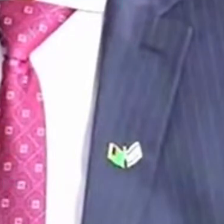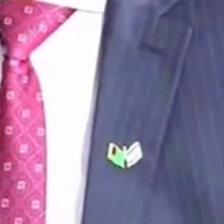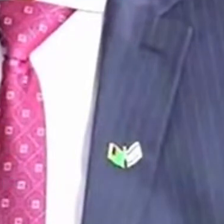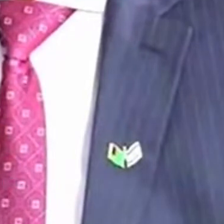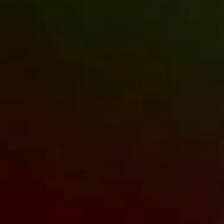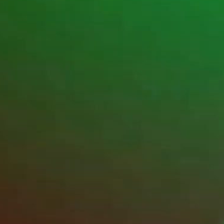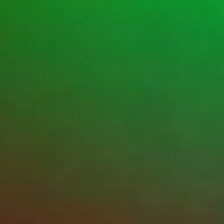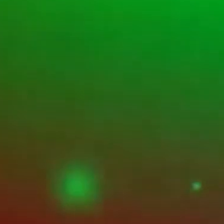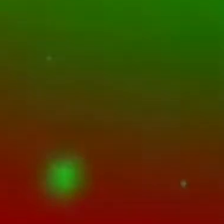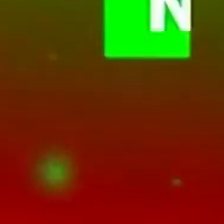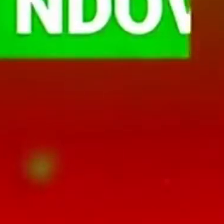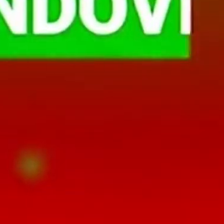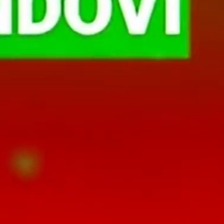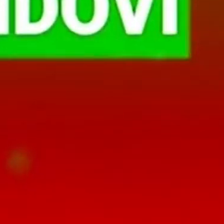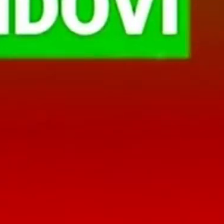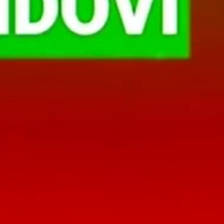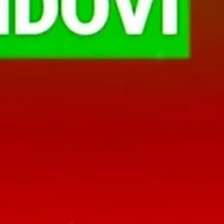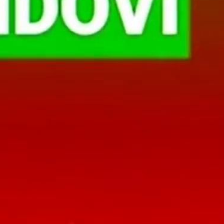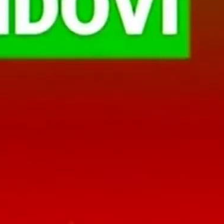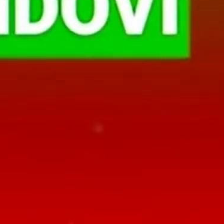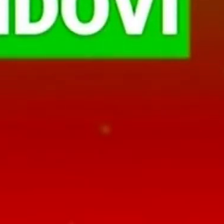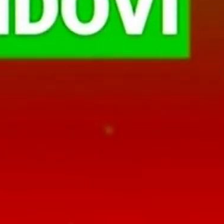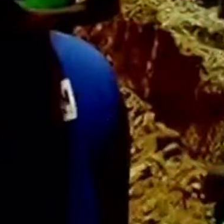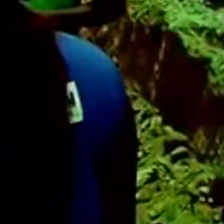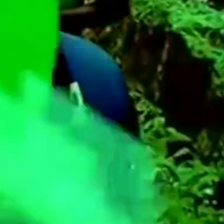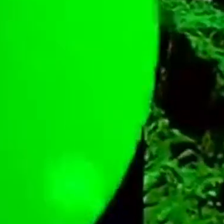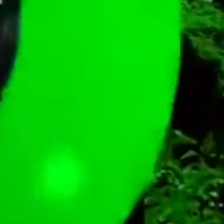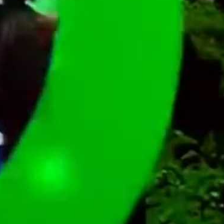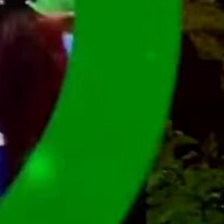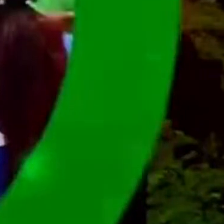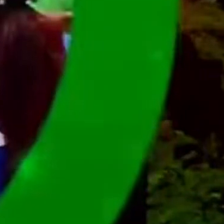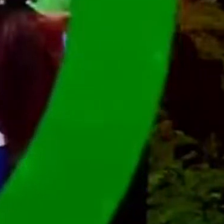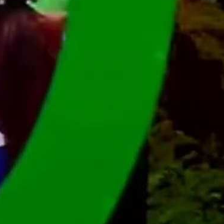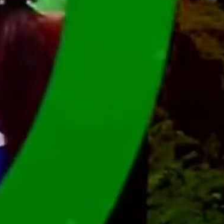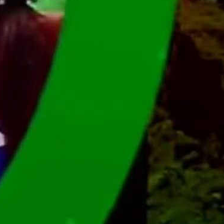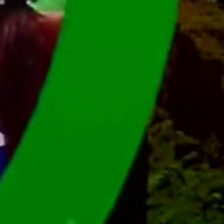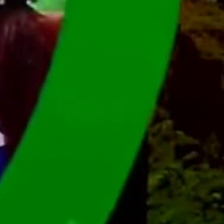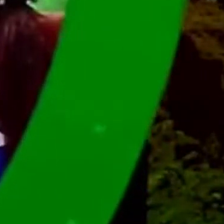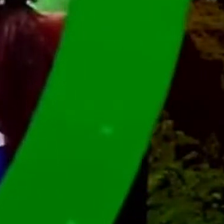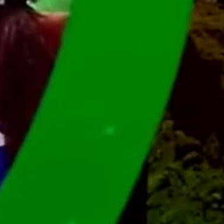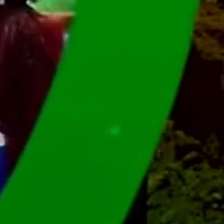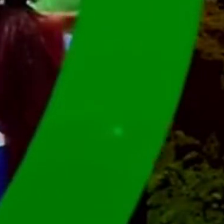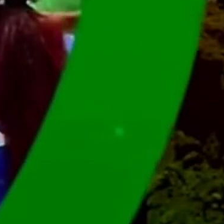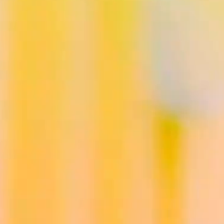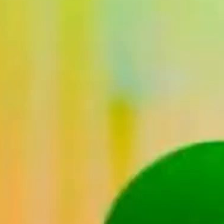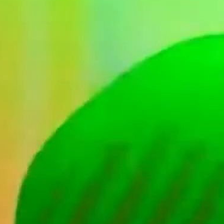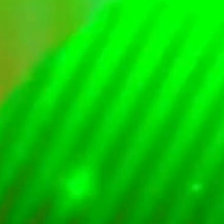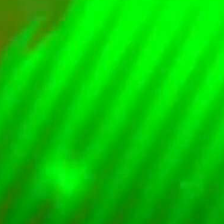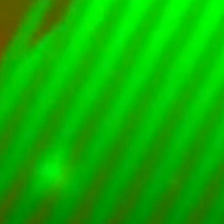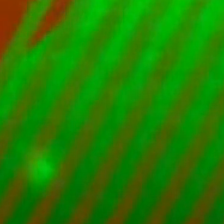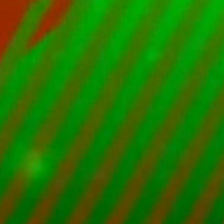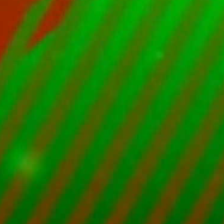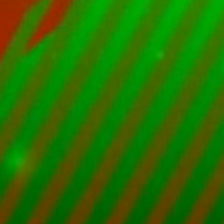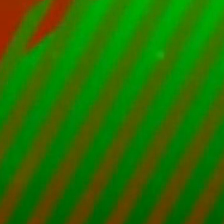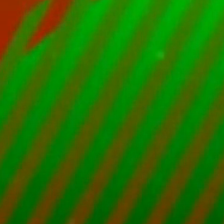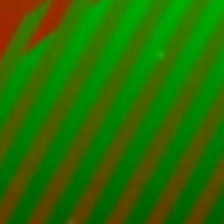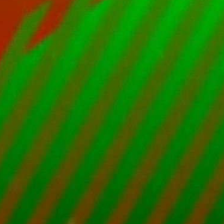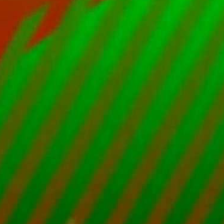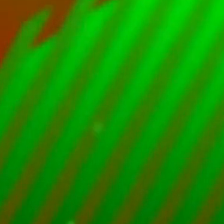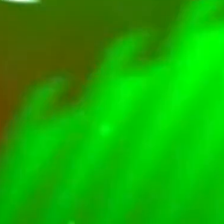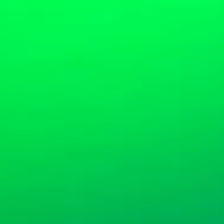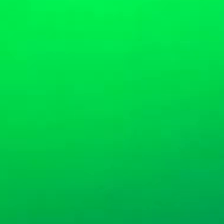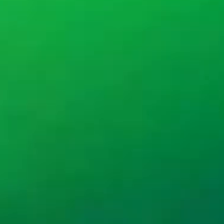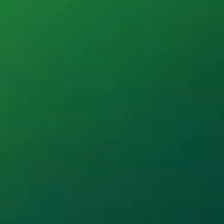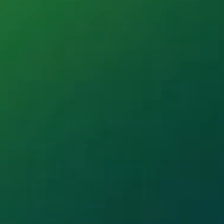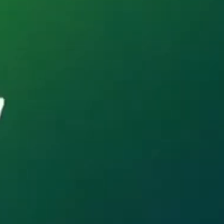Mposha. Join Paulson Ndovi as he brings out real issues from your constituency. MP's Diary, every